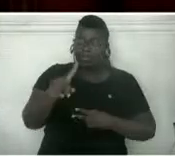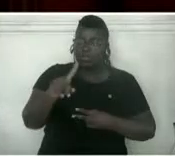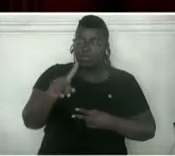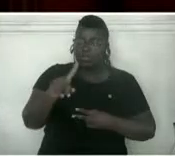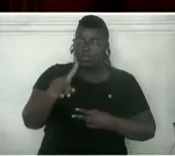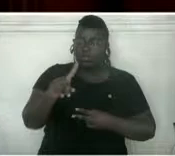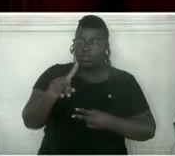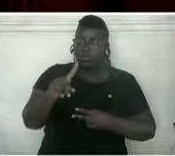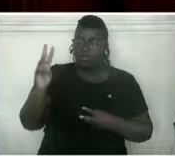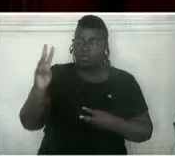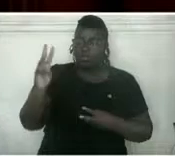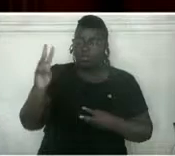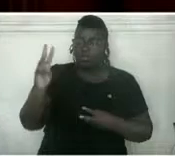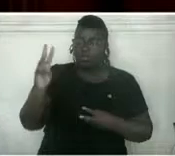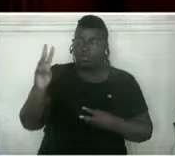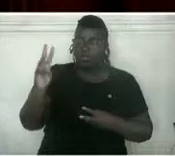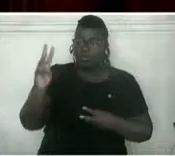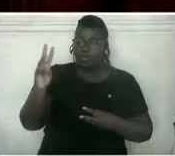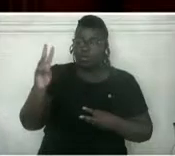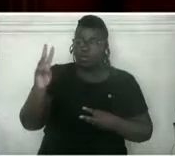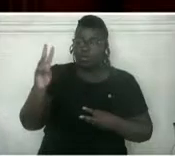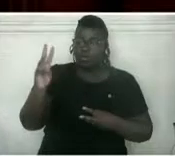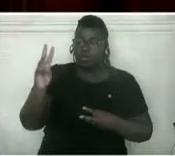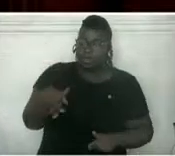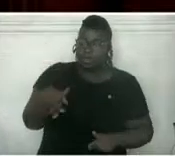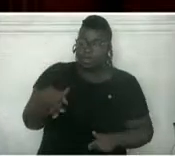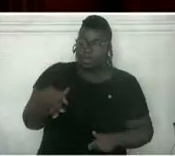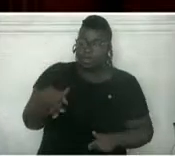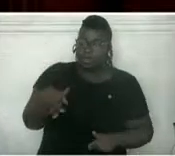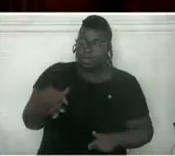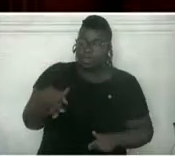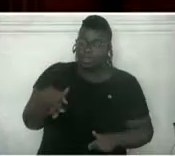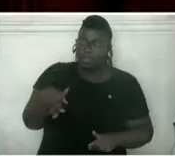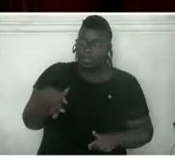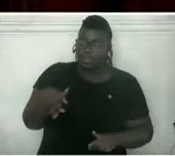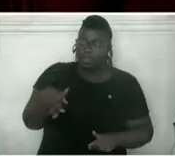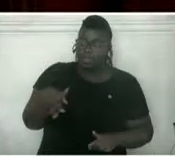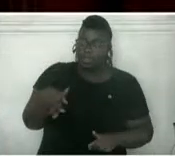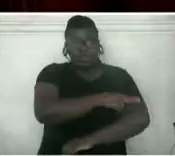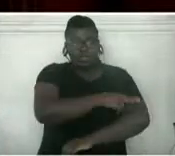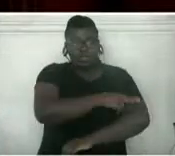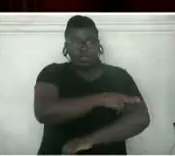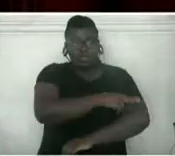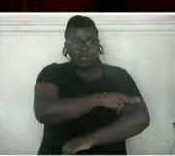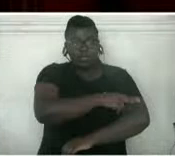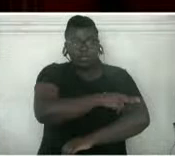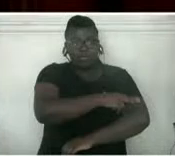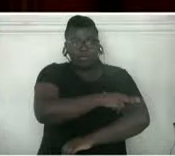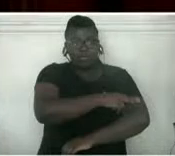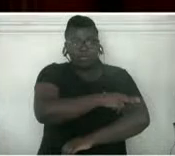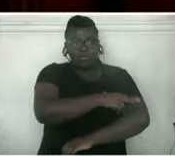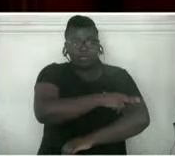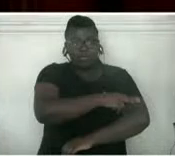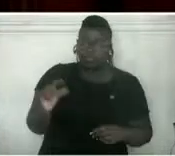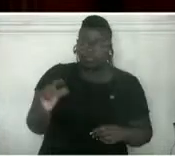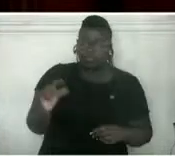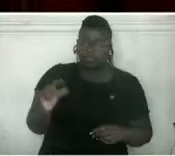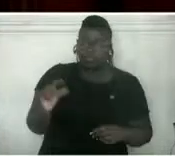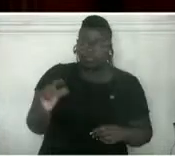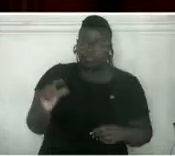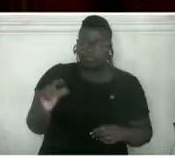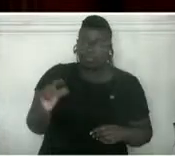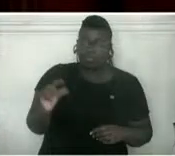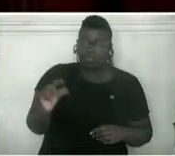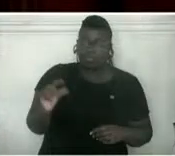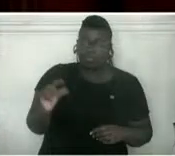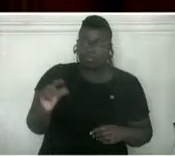Phoenix area. The hospital is at 98% practical completion rate and